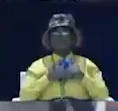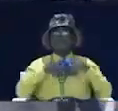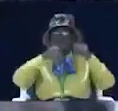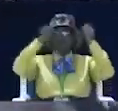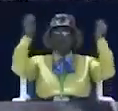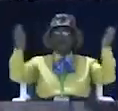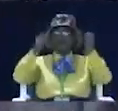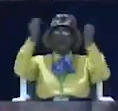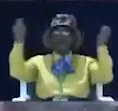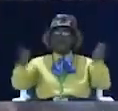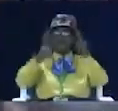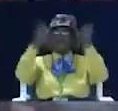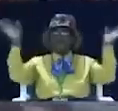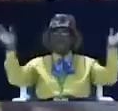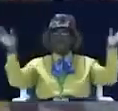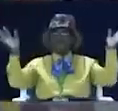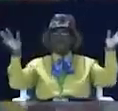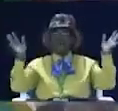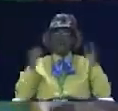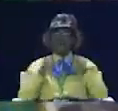Hallelujah.